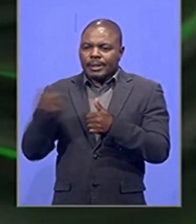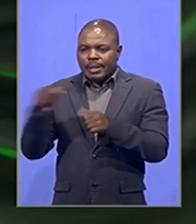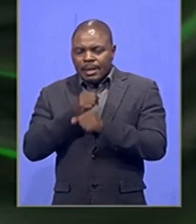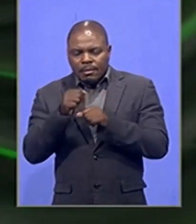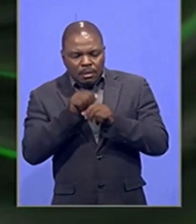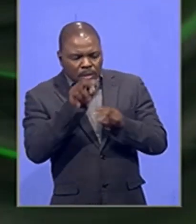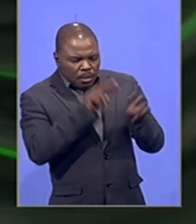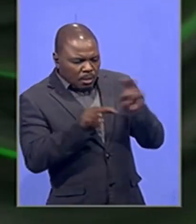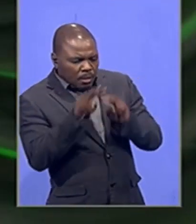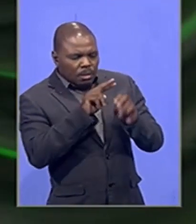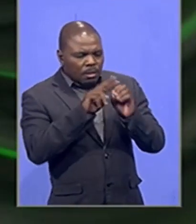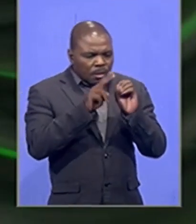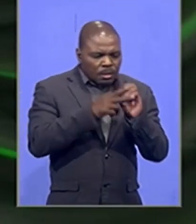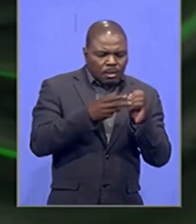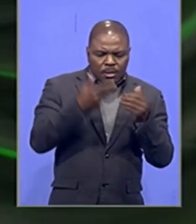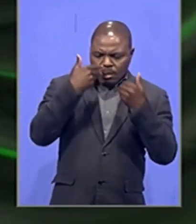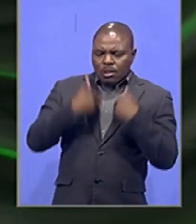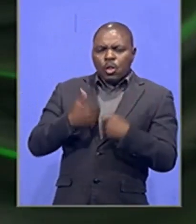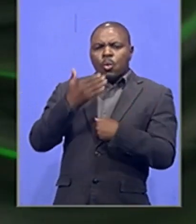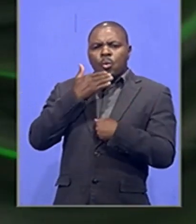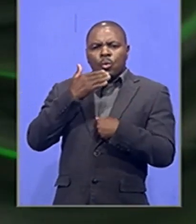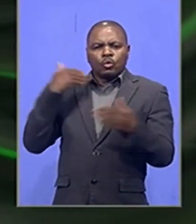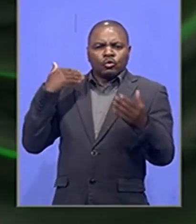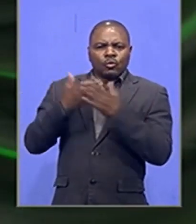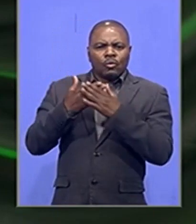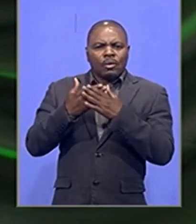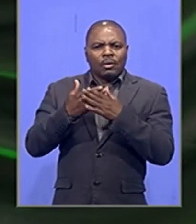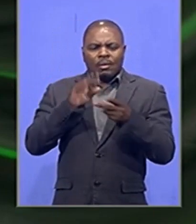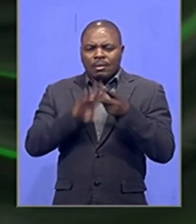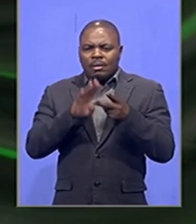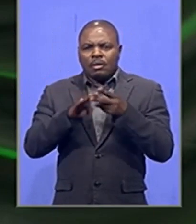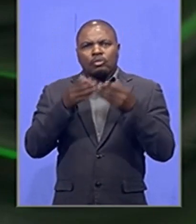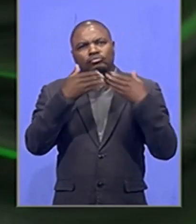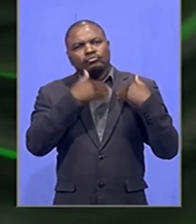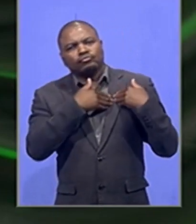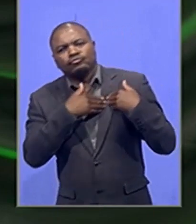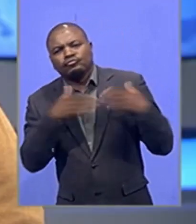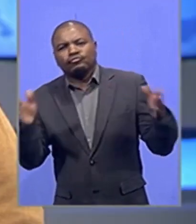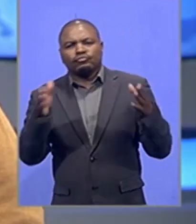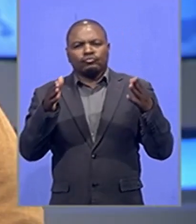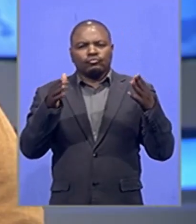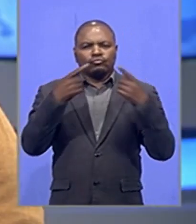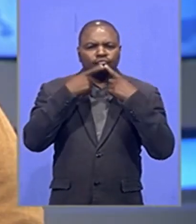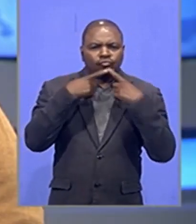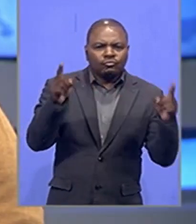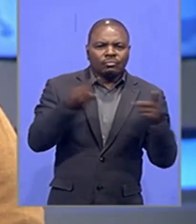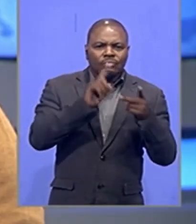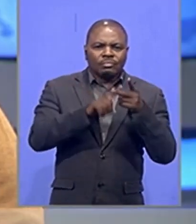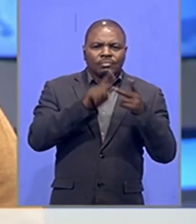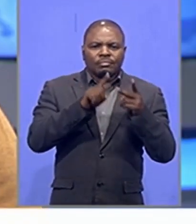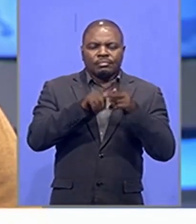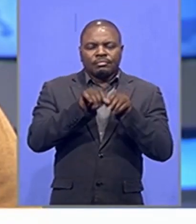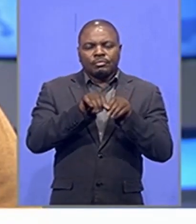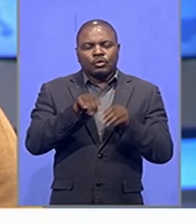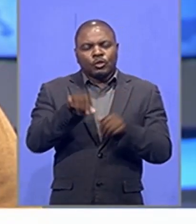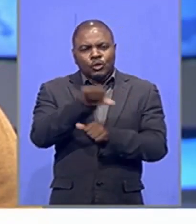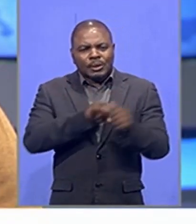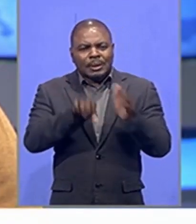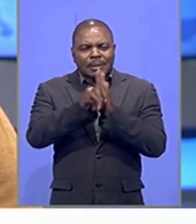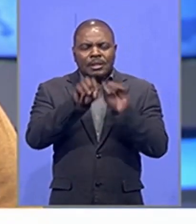and vetting myself. They went public and this thing became very viral on social